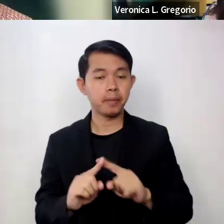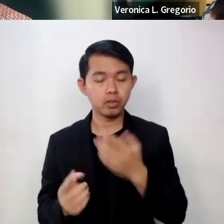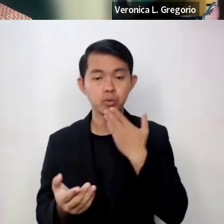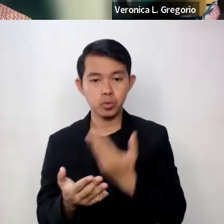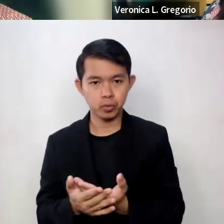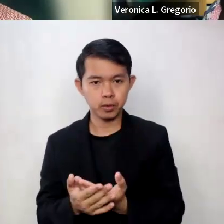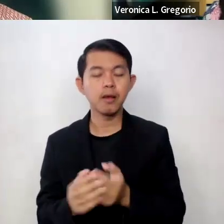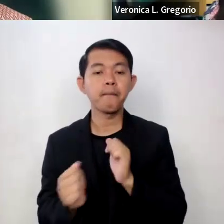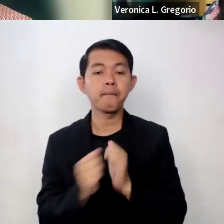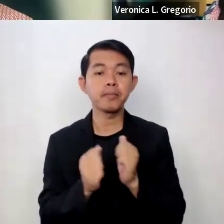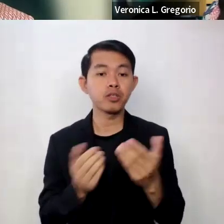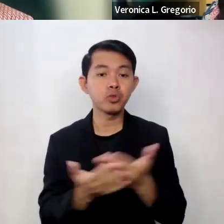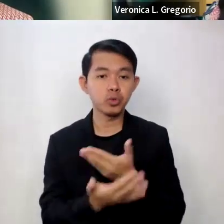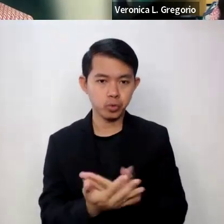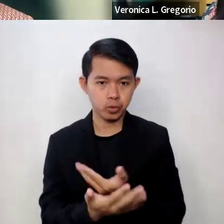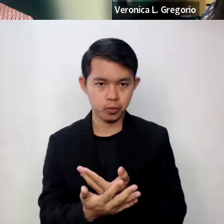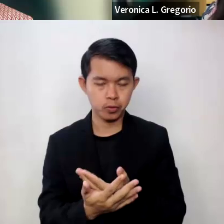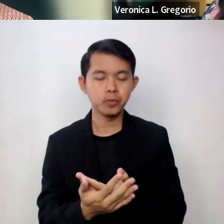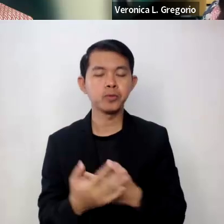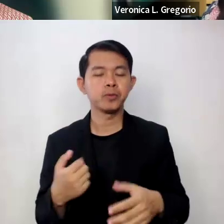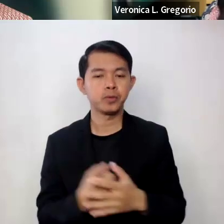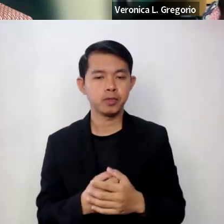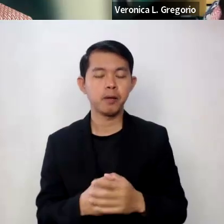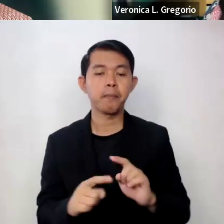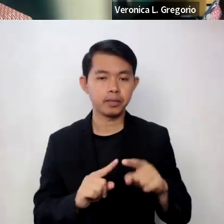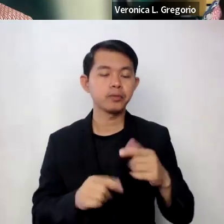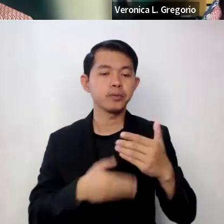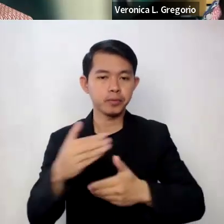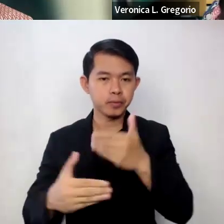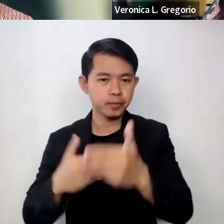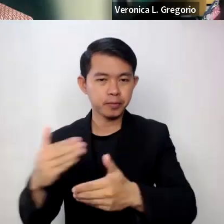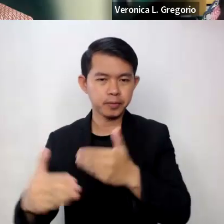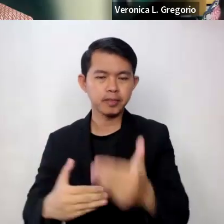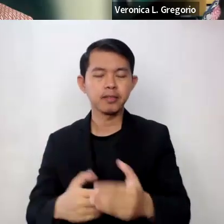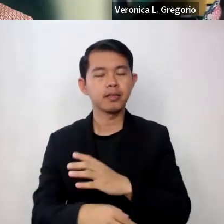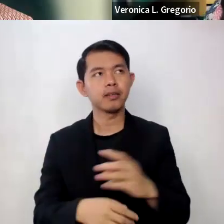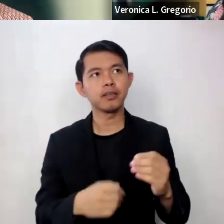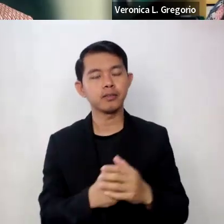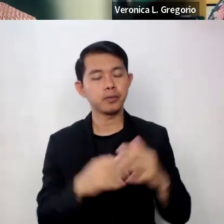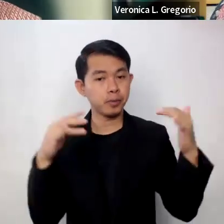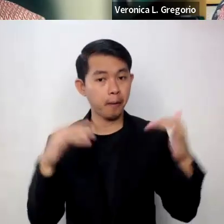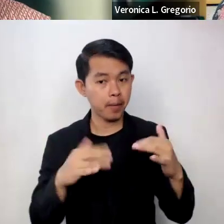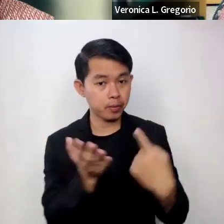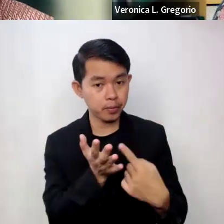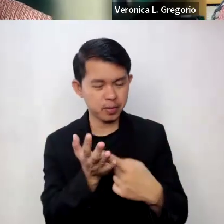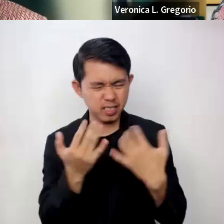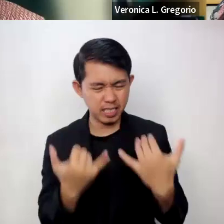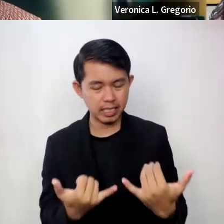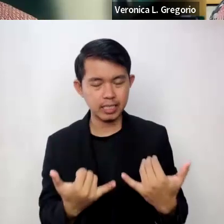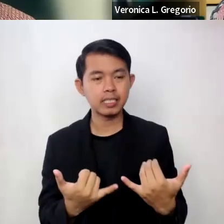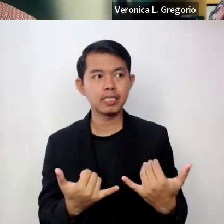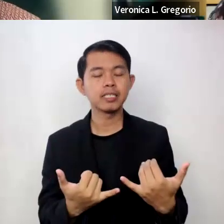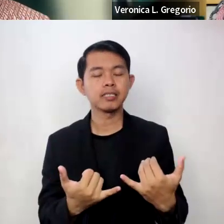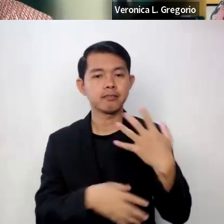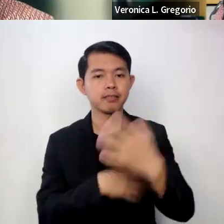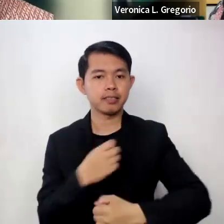it means that it's happening. It's ongoing. And actually, yung conference this year, I think yung